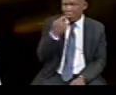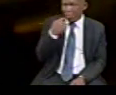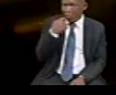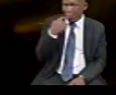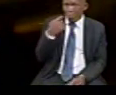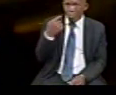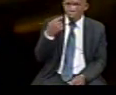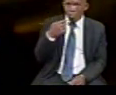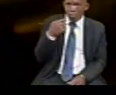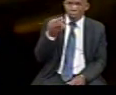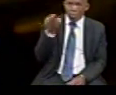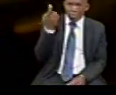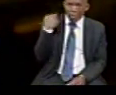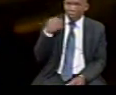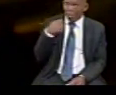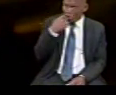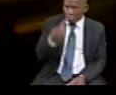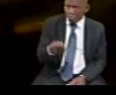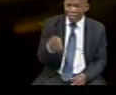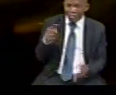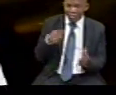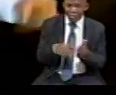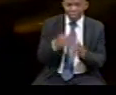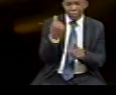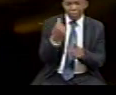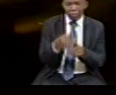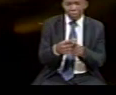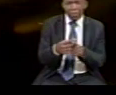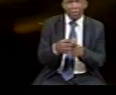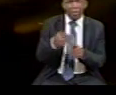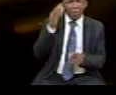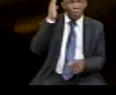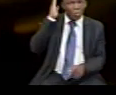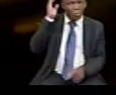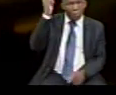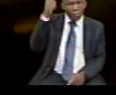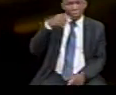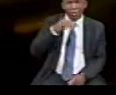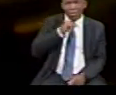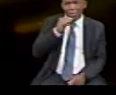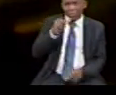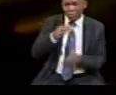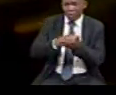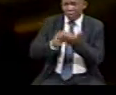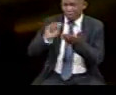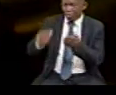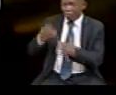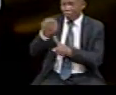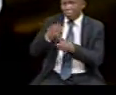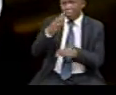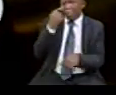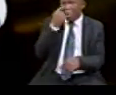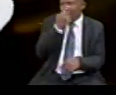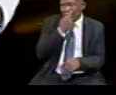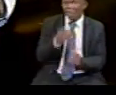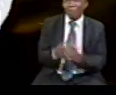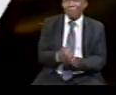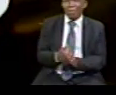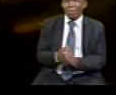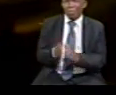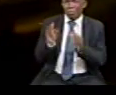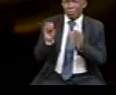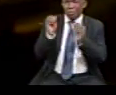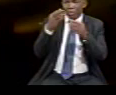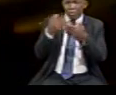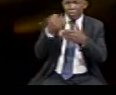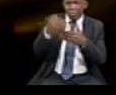their mouth. He said, thou shalt write it and put it in the front gate in your house, in the doorposts in your house, in the windows of your house, and even on your phylactery, in the